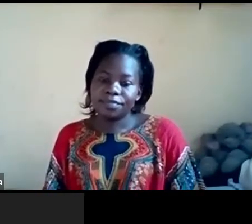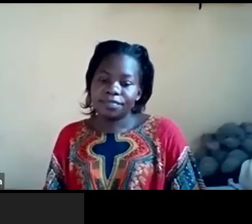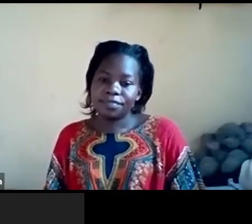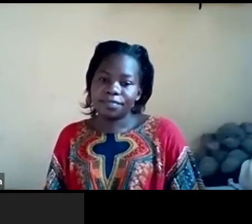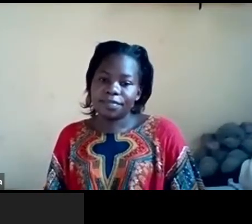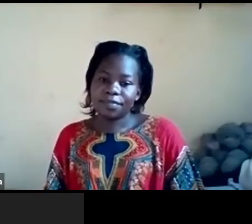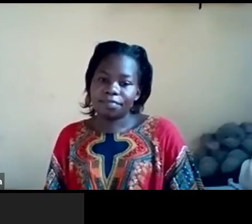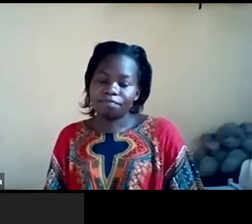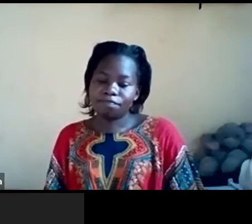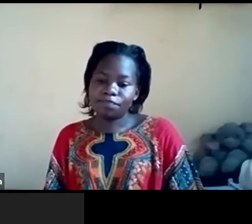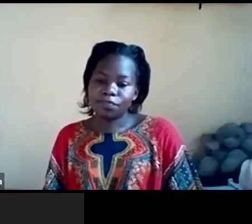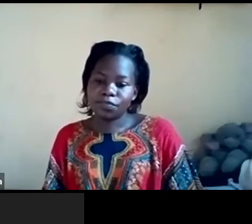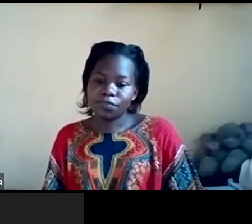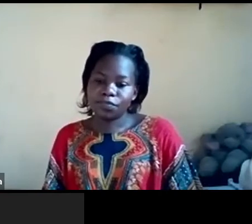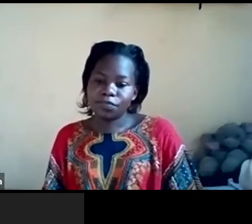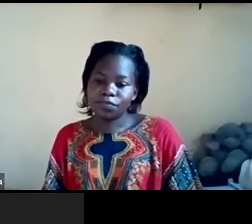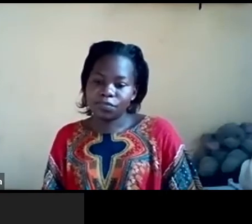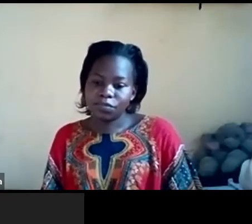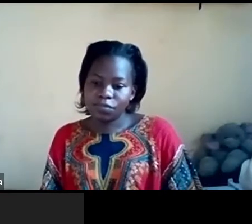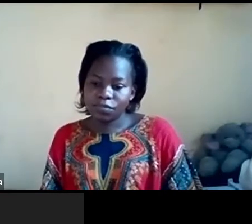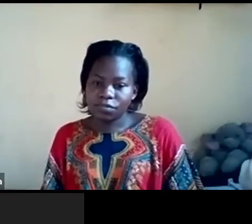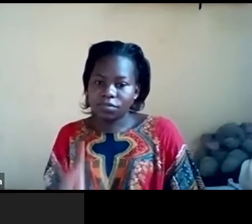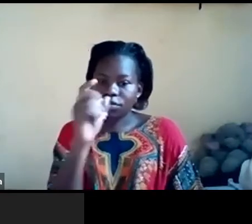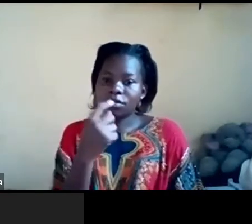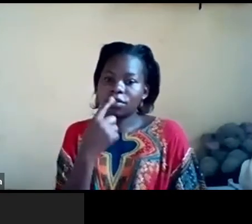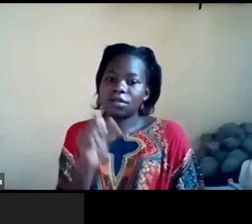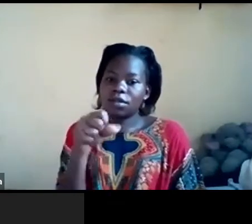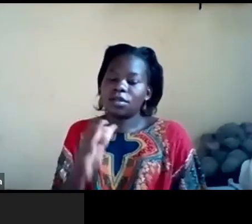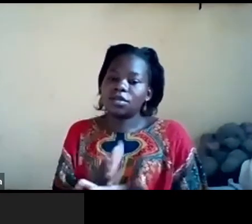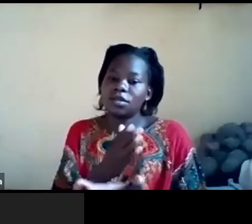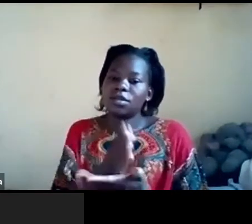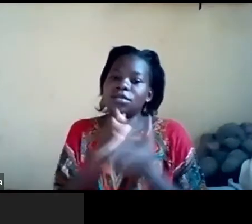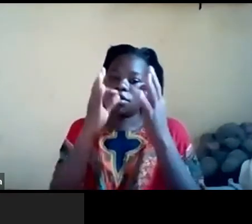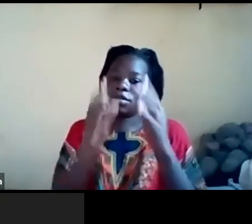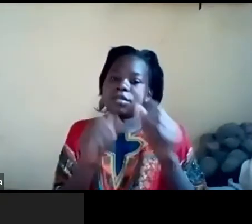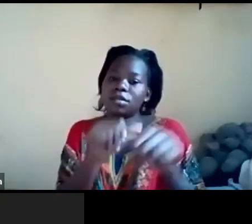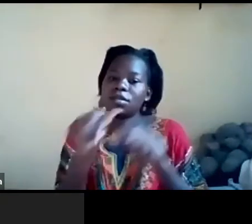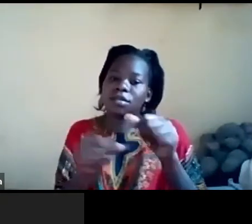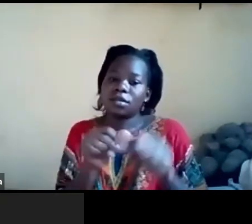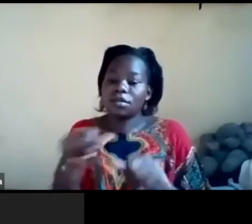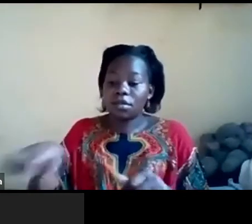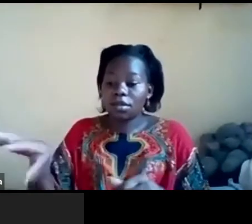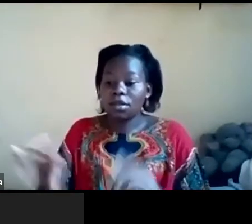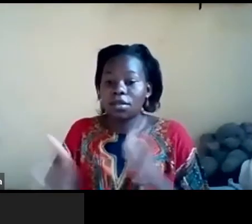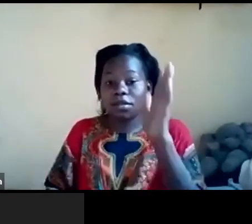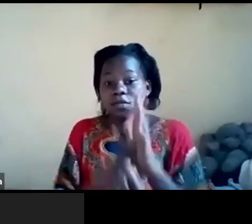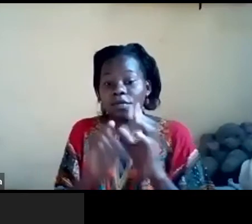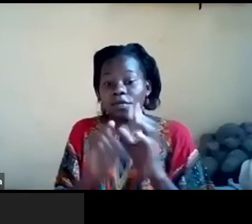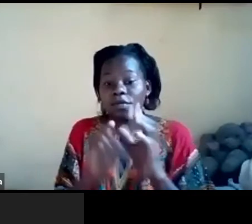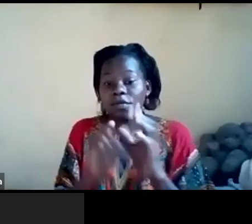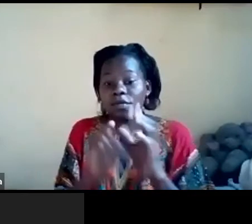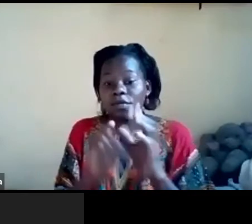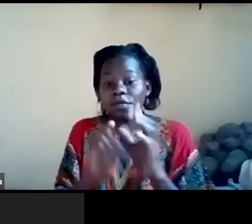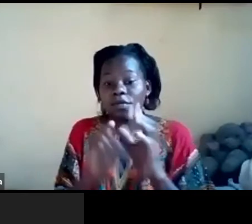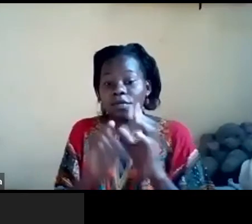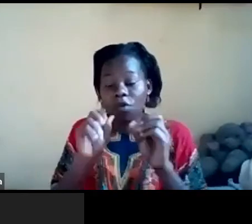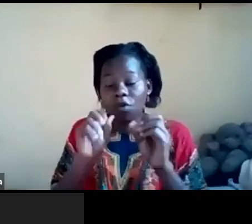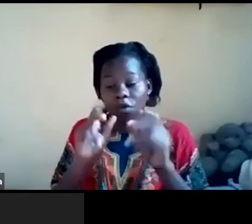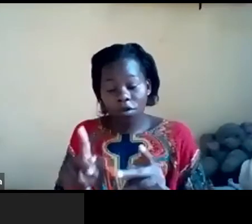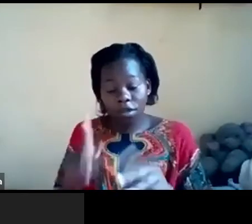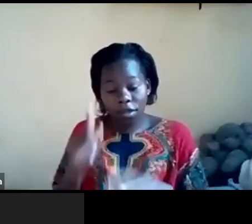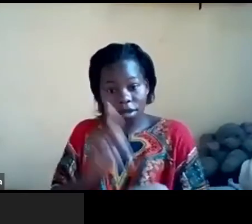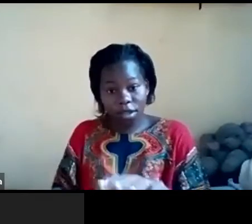Someone is saying, Tyrell, can you share something about urban development? Yes, there will be a session on urban development, actually tomorrow, if I'm not mistaken. So look